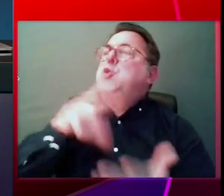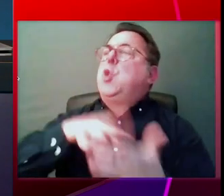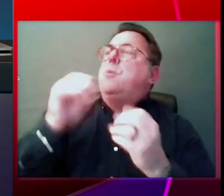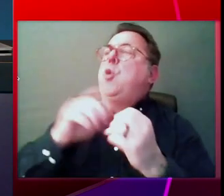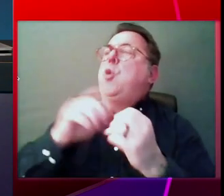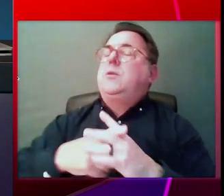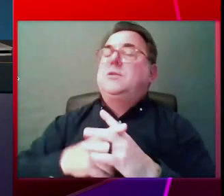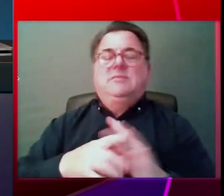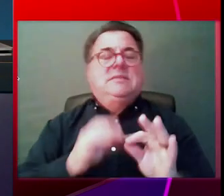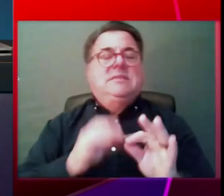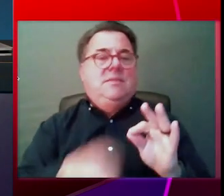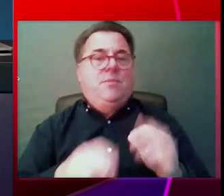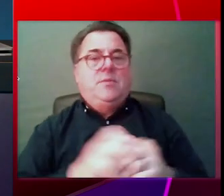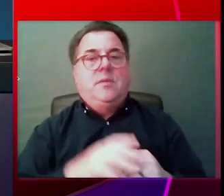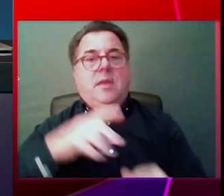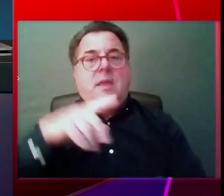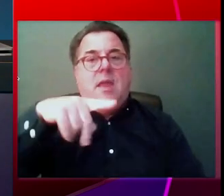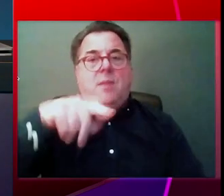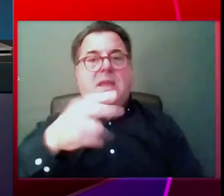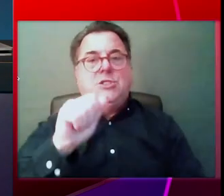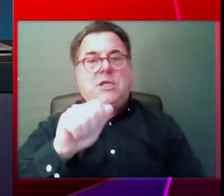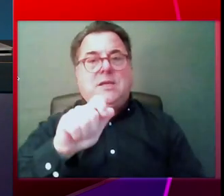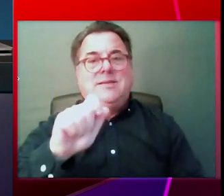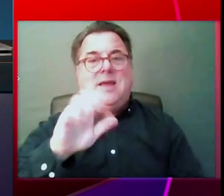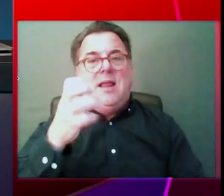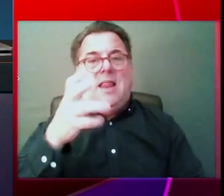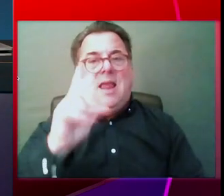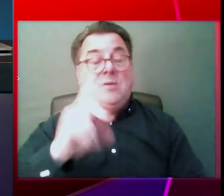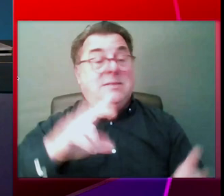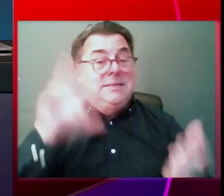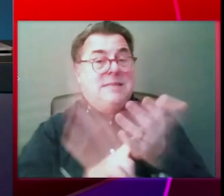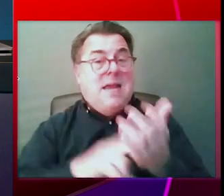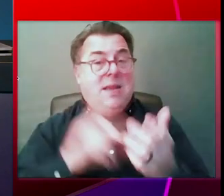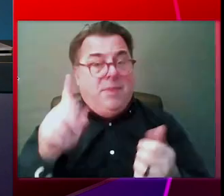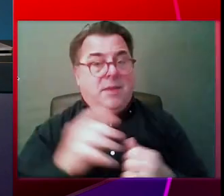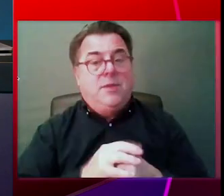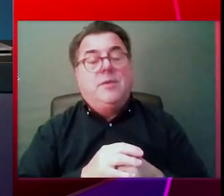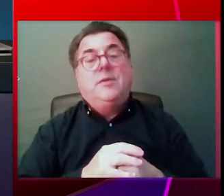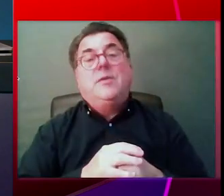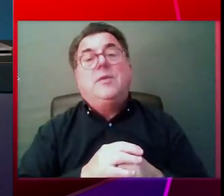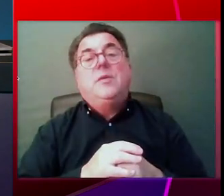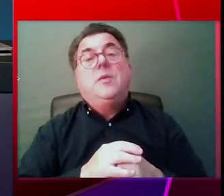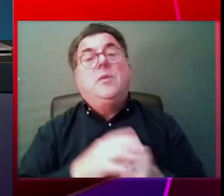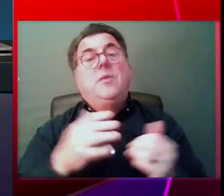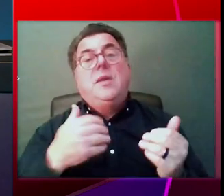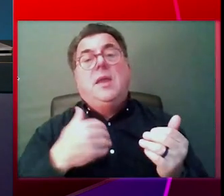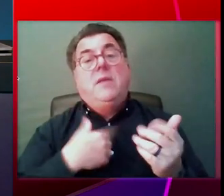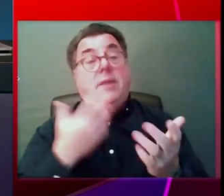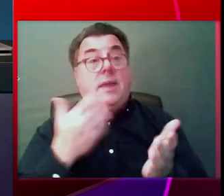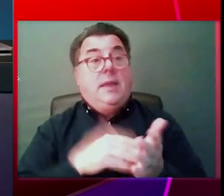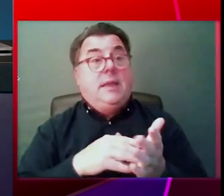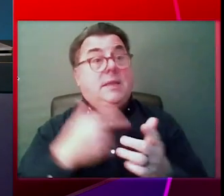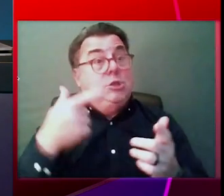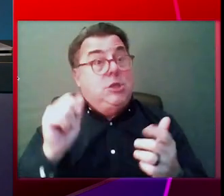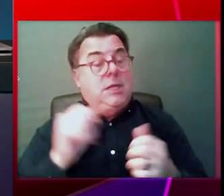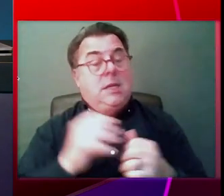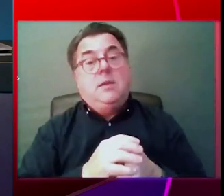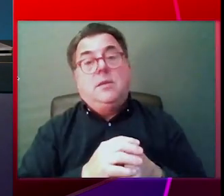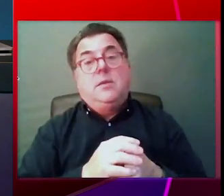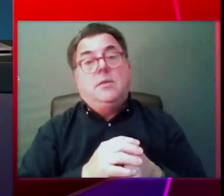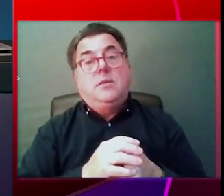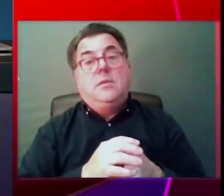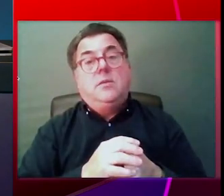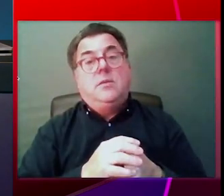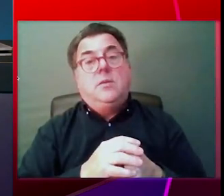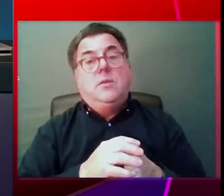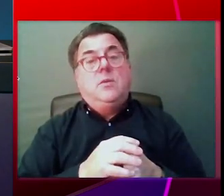simple. Pangea.cloud, sign up right there. We have, again, we're GA. We have a freemium credit model,